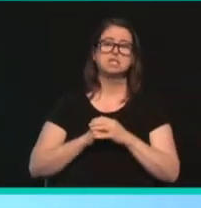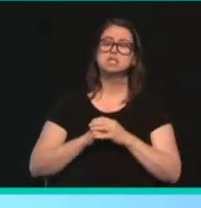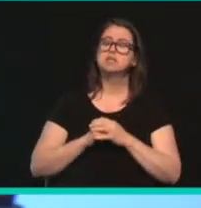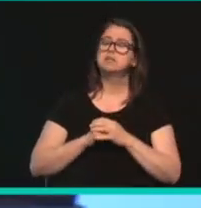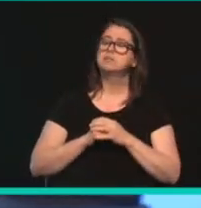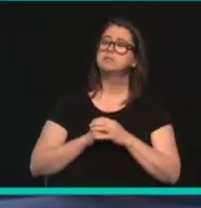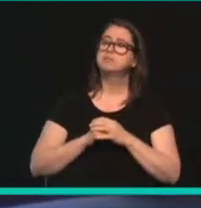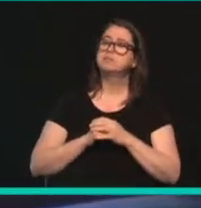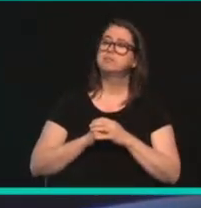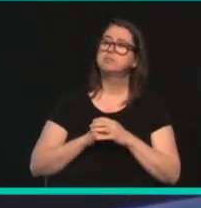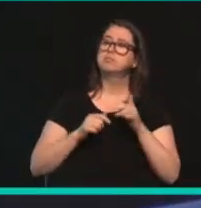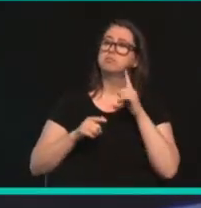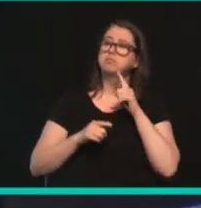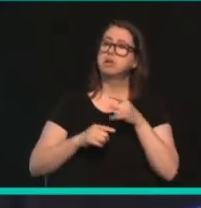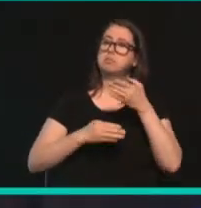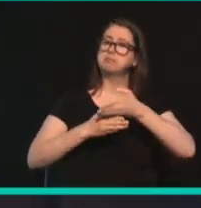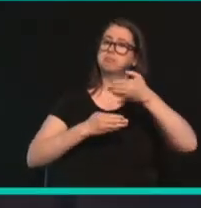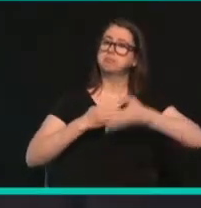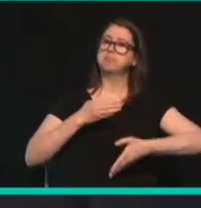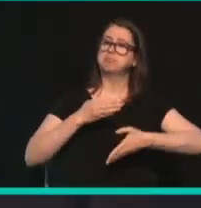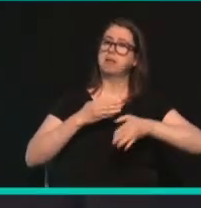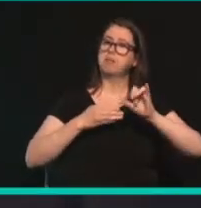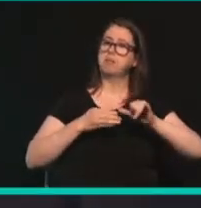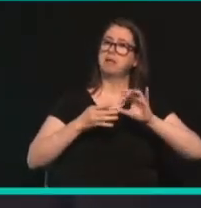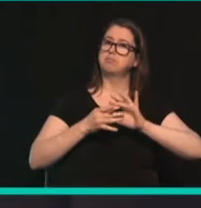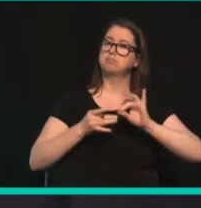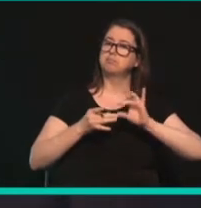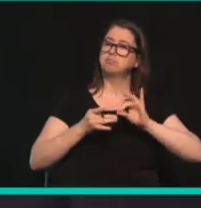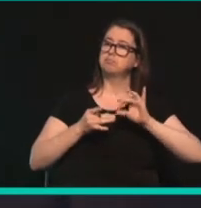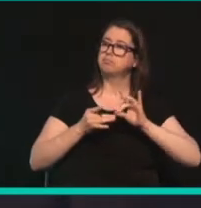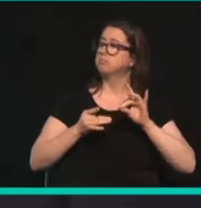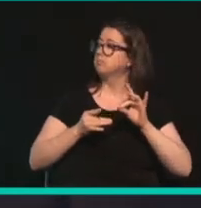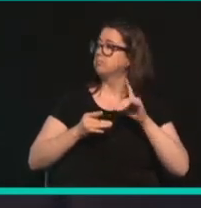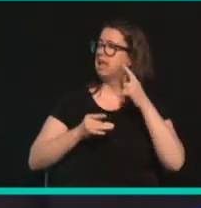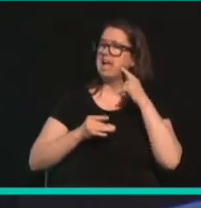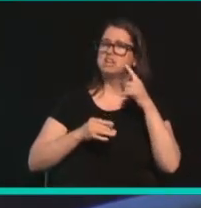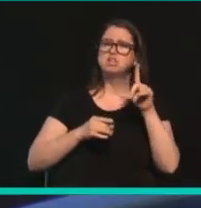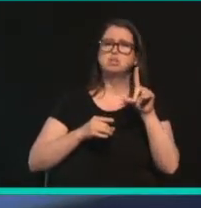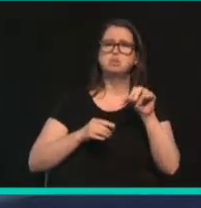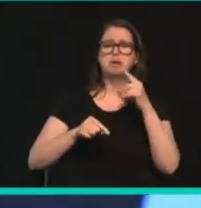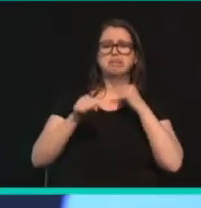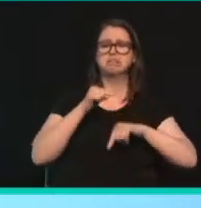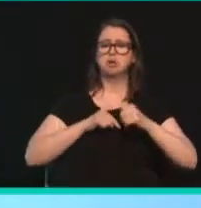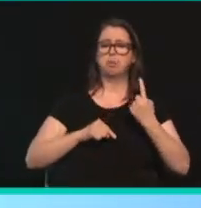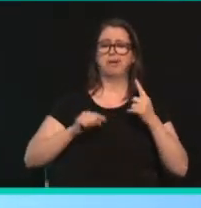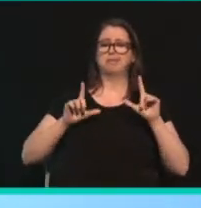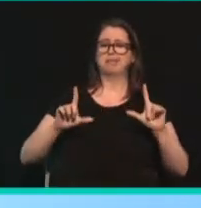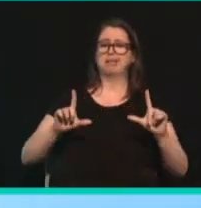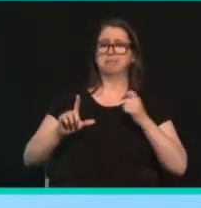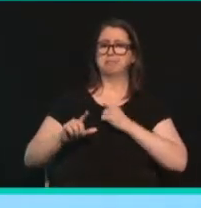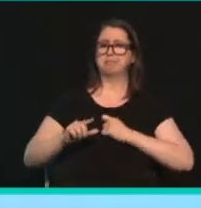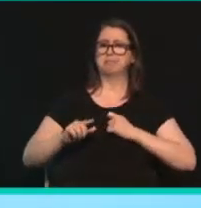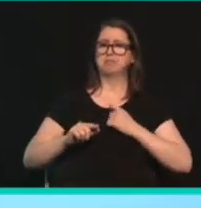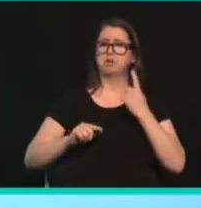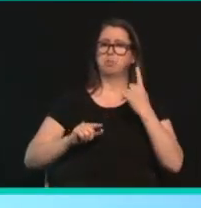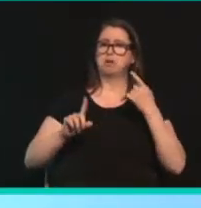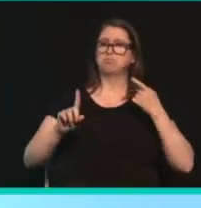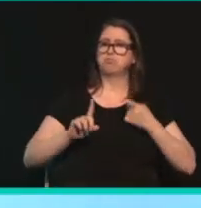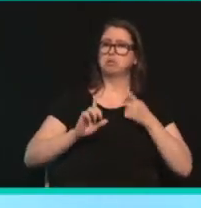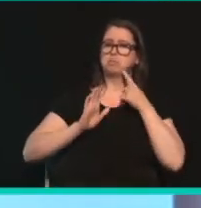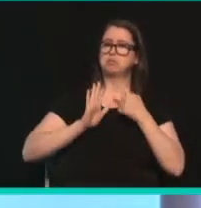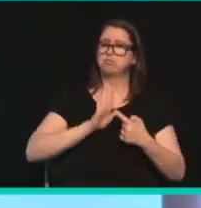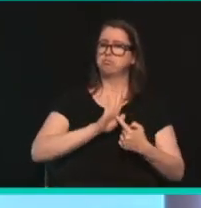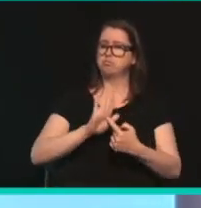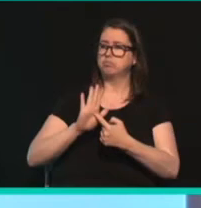So, just wanted to end on that note there, but I will go back to one slide there, sorry. This is one point I wanted to bring out.